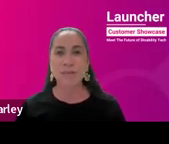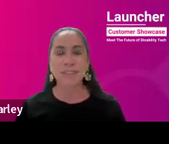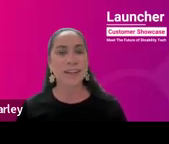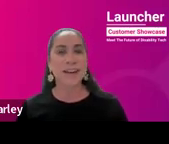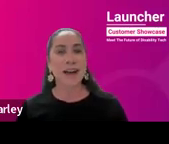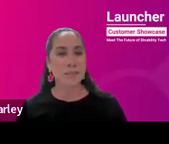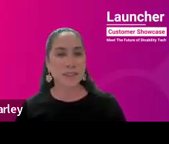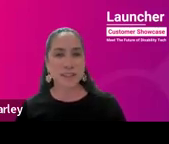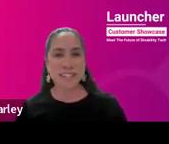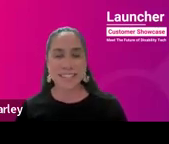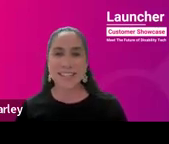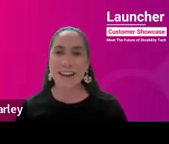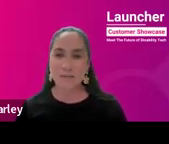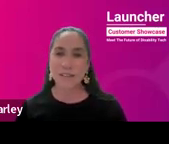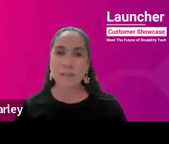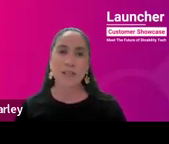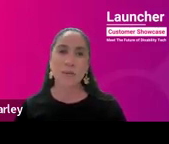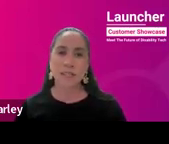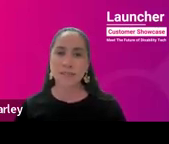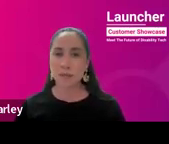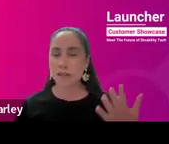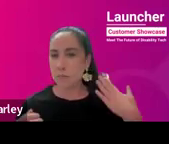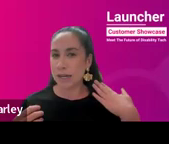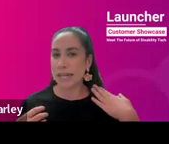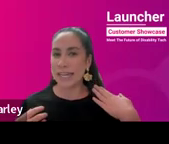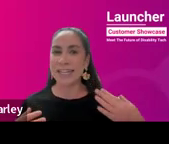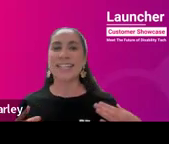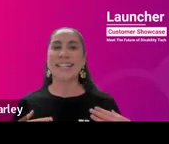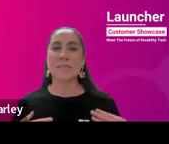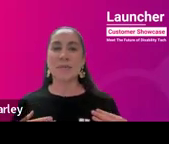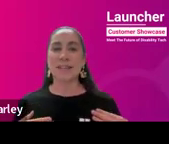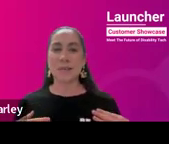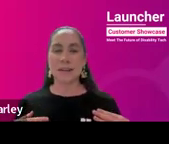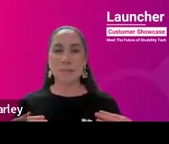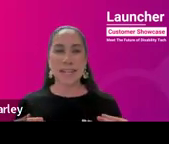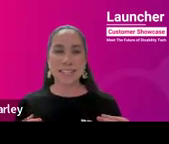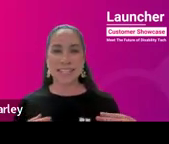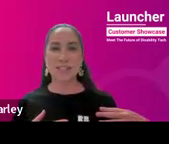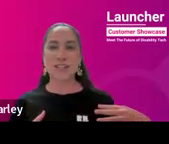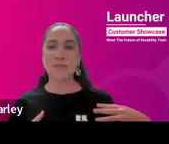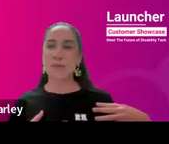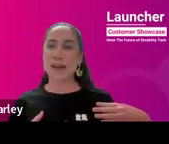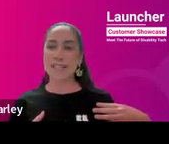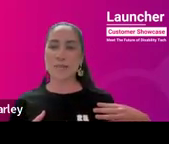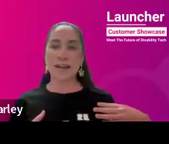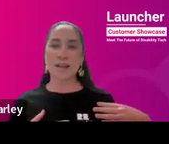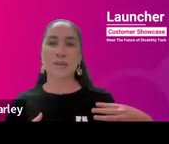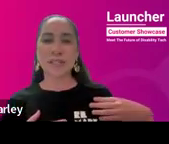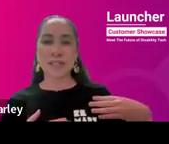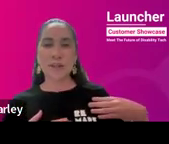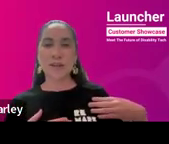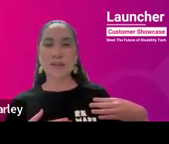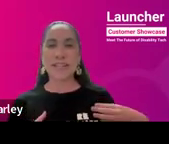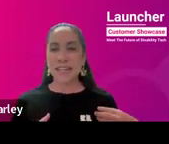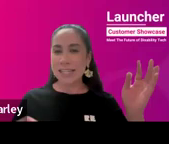at ReMarkable. I'm a mid-30s, half Filipino woman with long brown hair, and I'm proudly wearing a black t-shirt with white